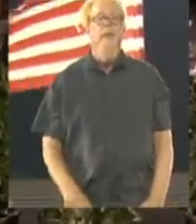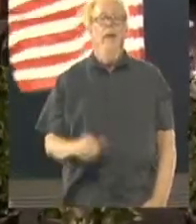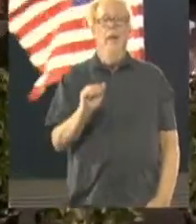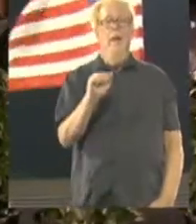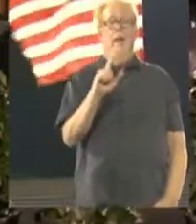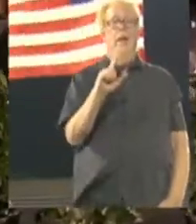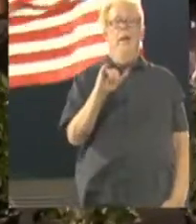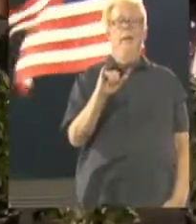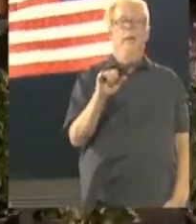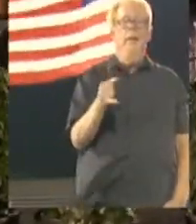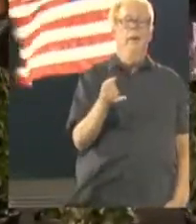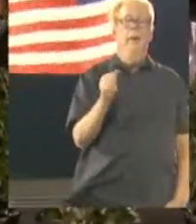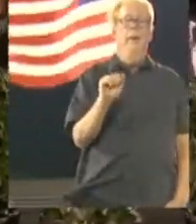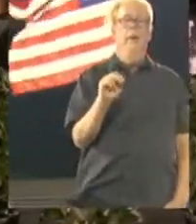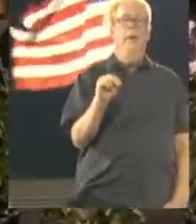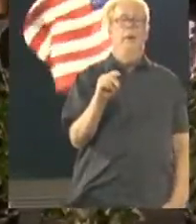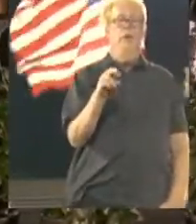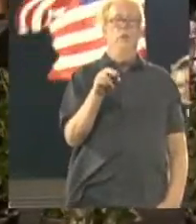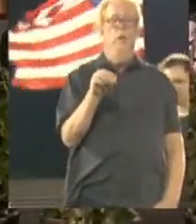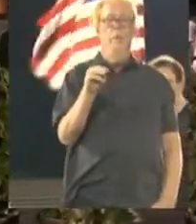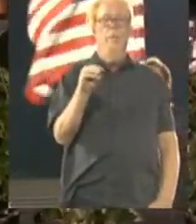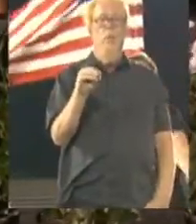Alejandra Moreno.